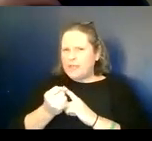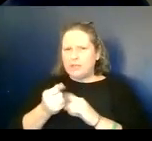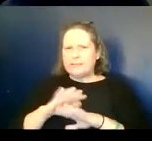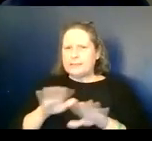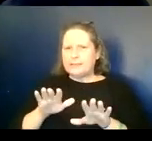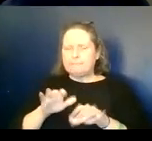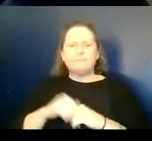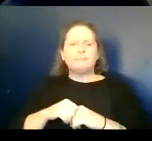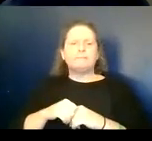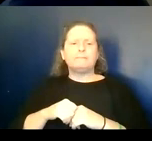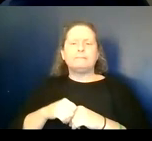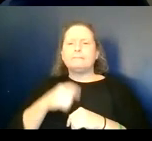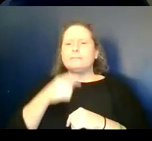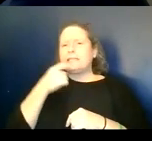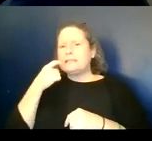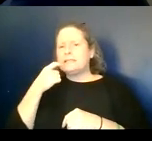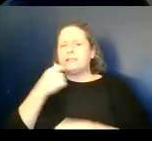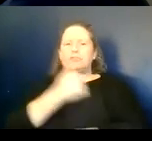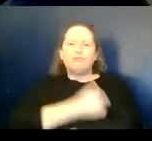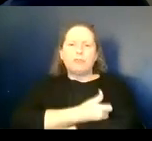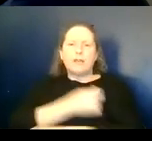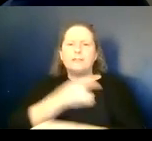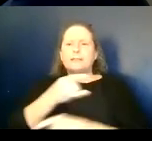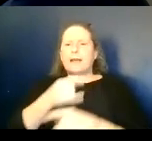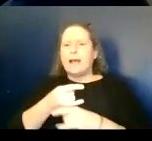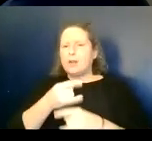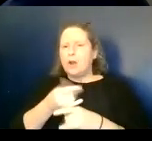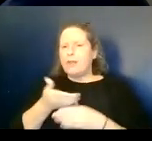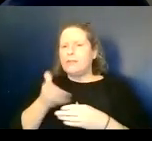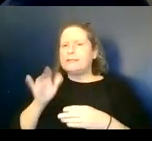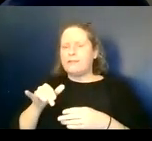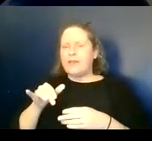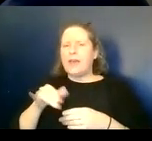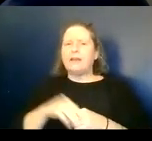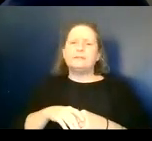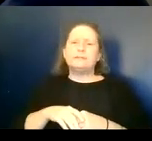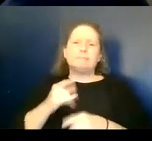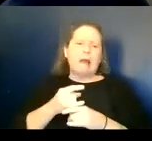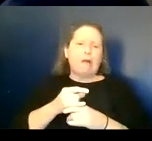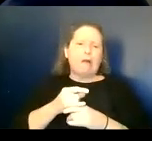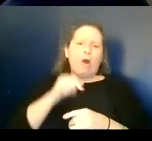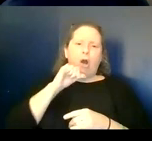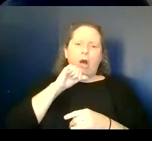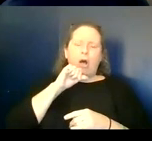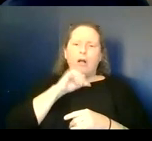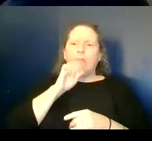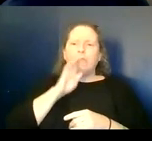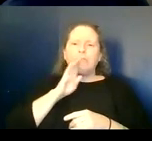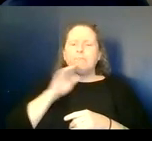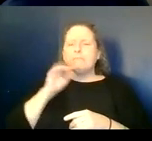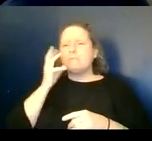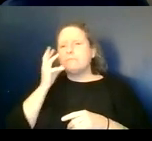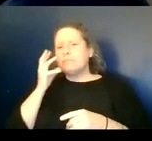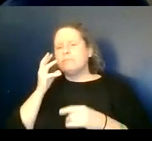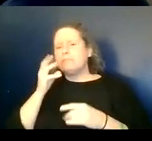addicted drugs and alcohol, things of that nature, or having an organized